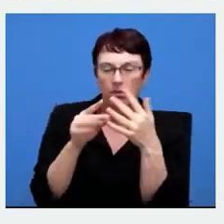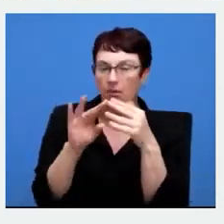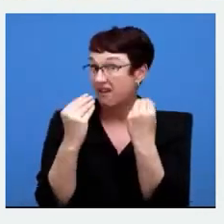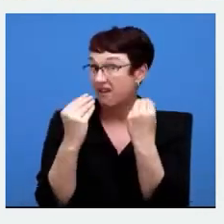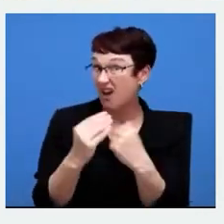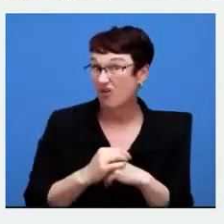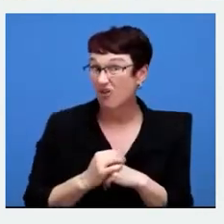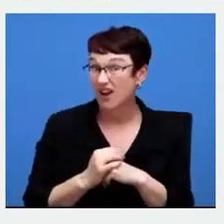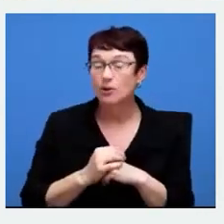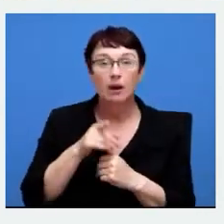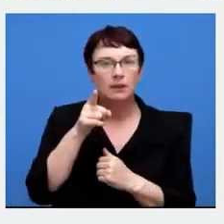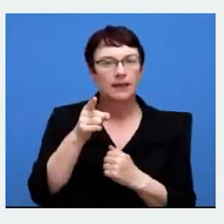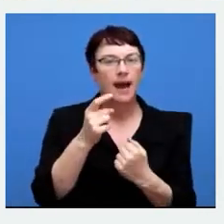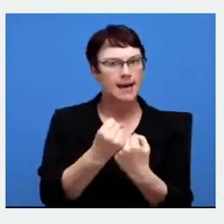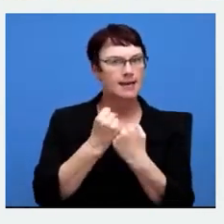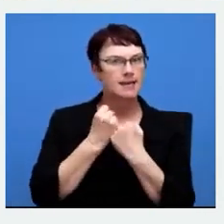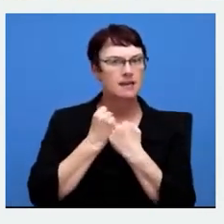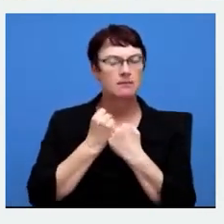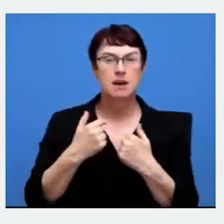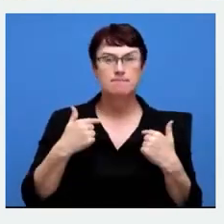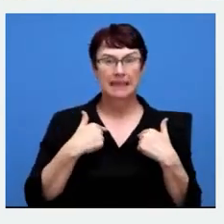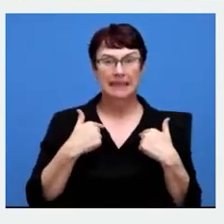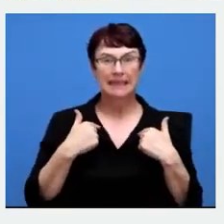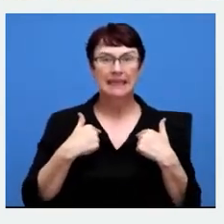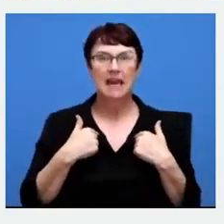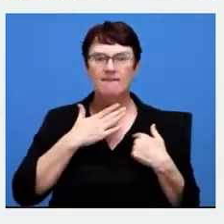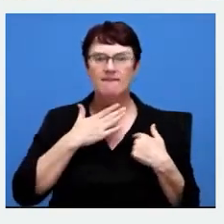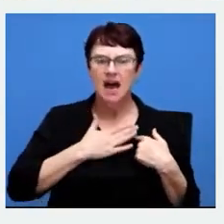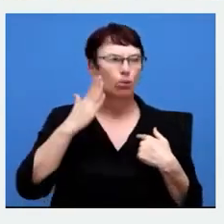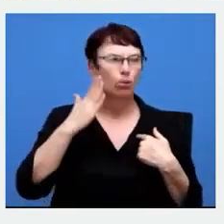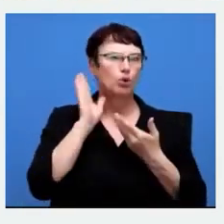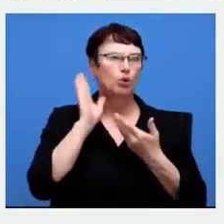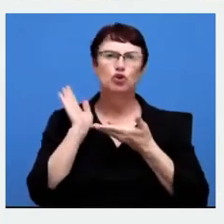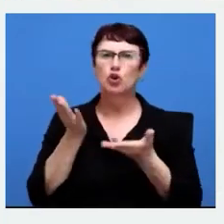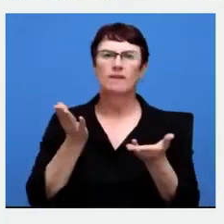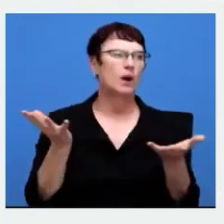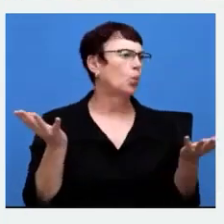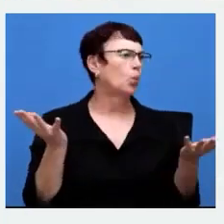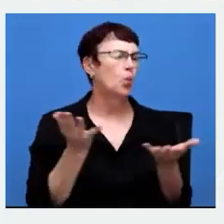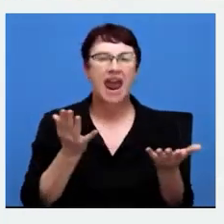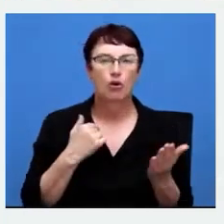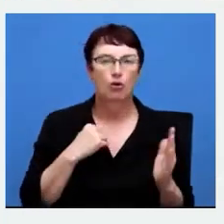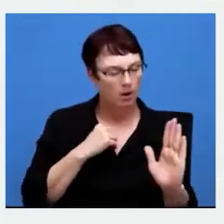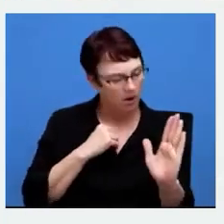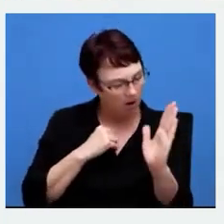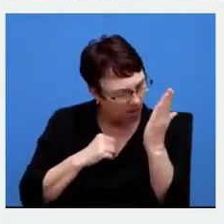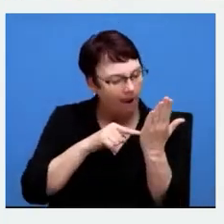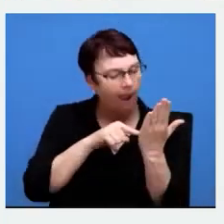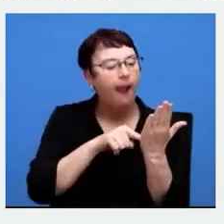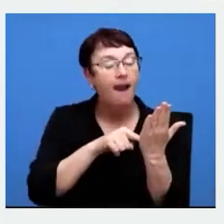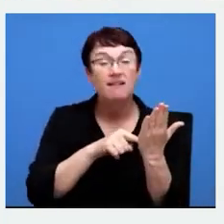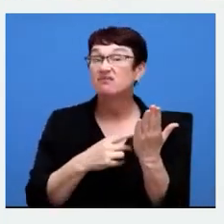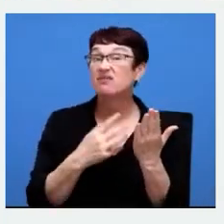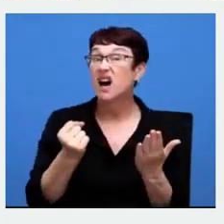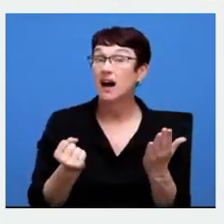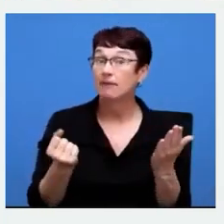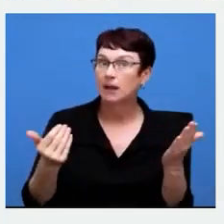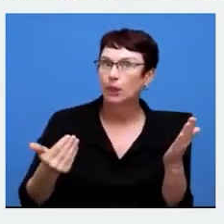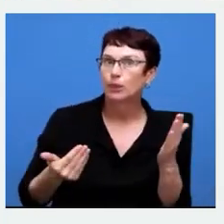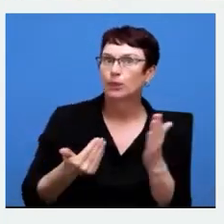locate services around them in their vicinity, but also enables updates and new data inputs.